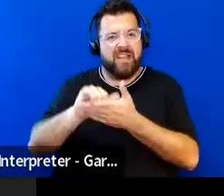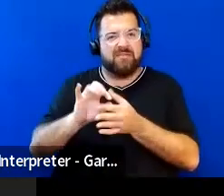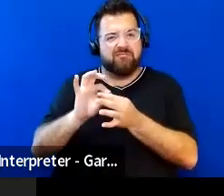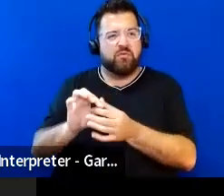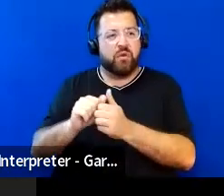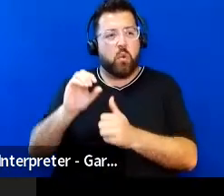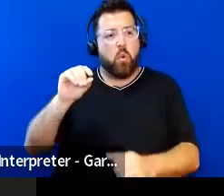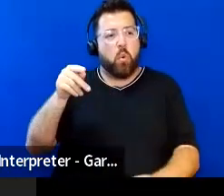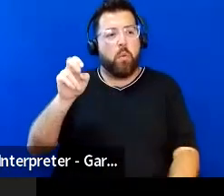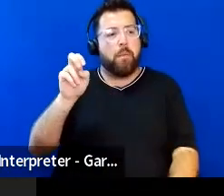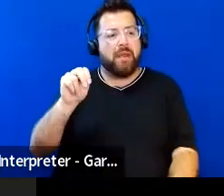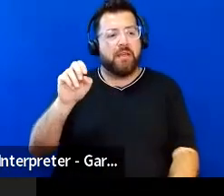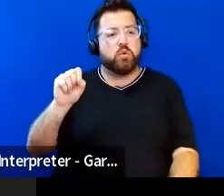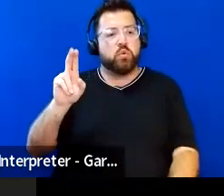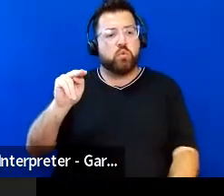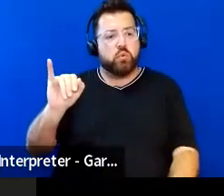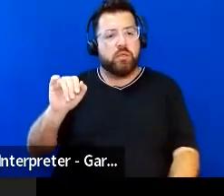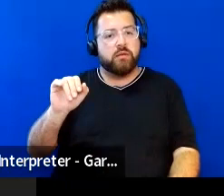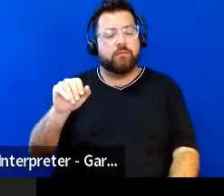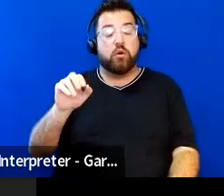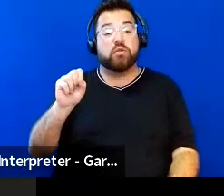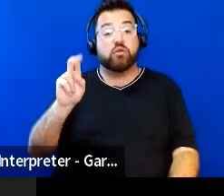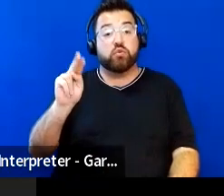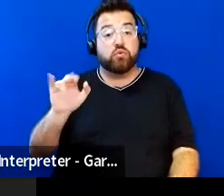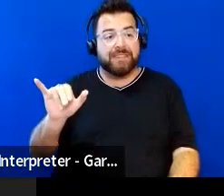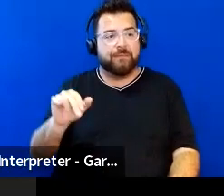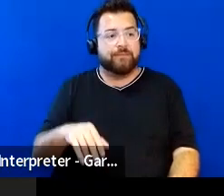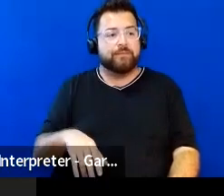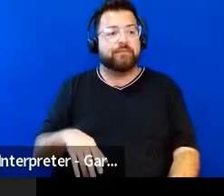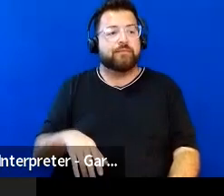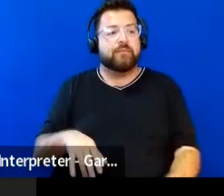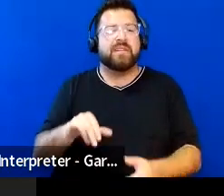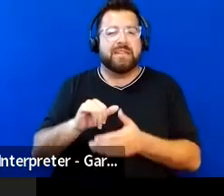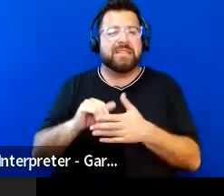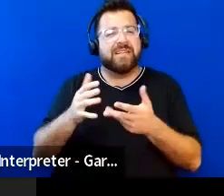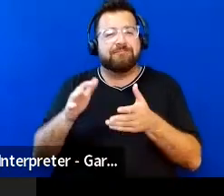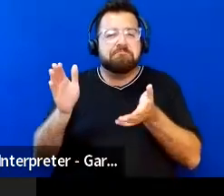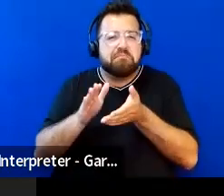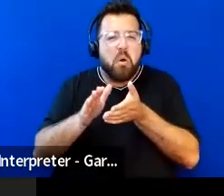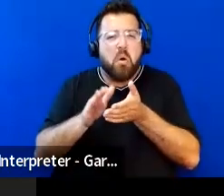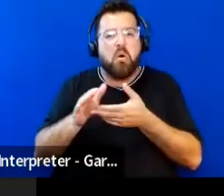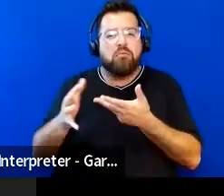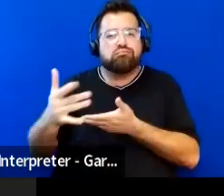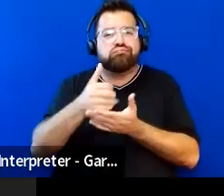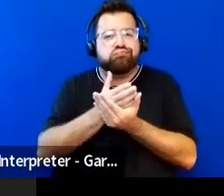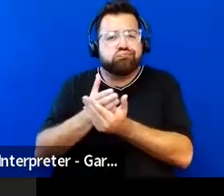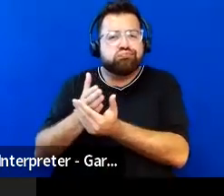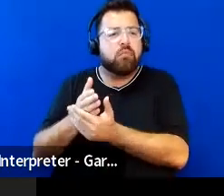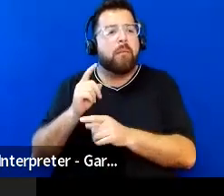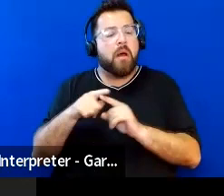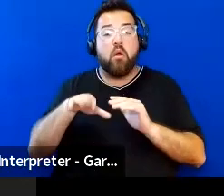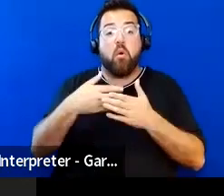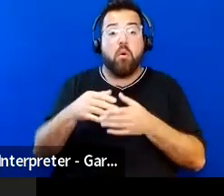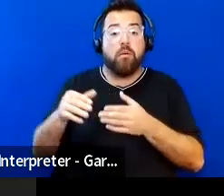is a smaller repository. And the textbooks are authored and peer-reviewed by SUNY faculty and